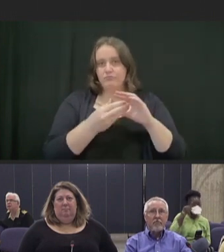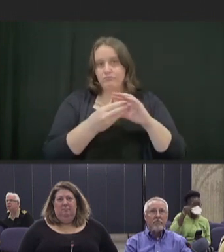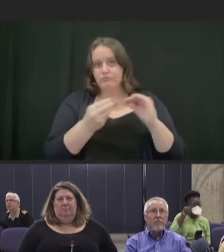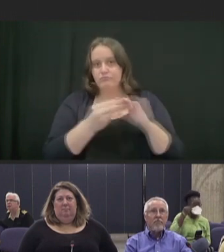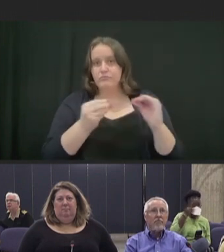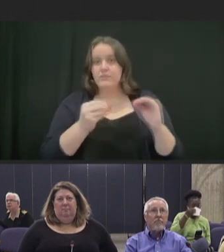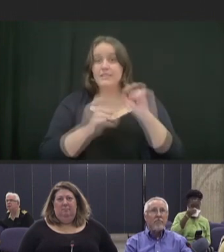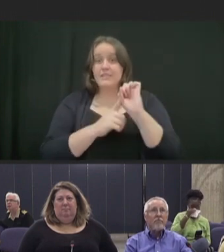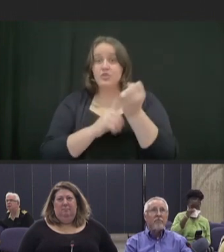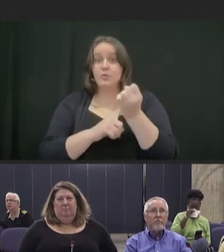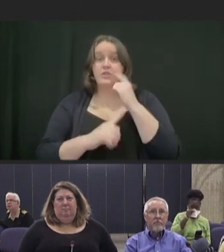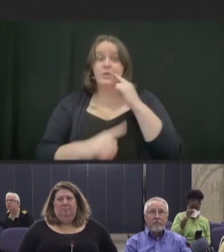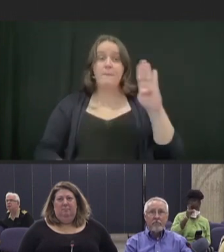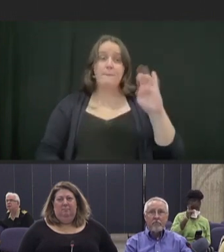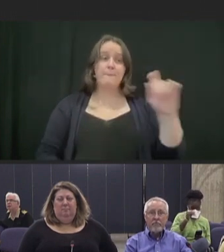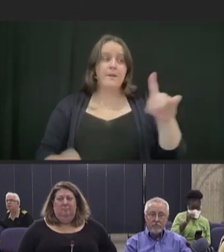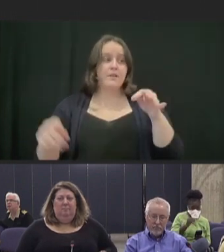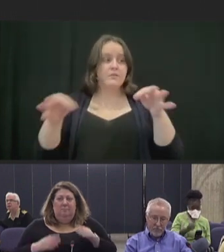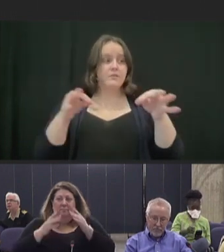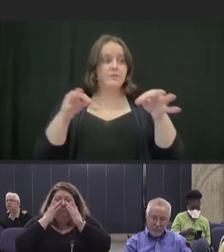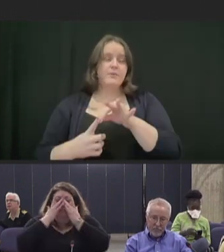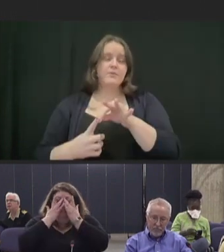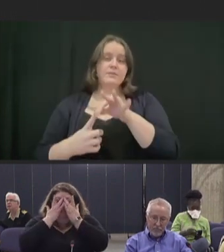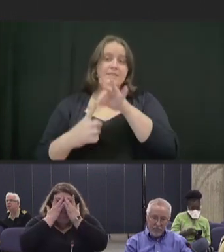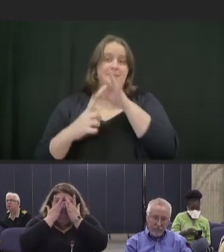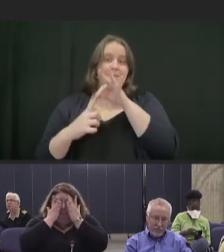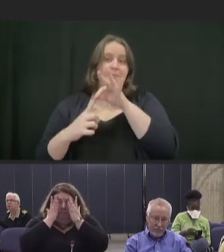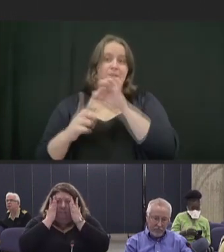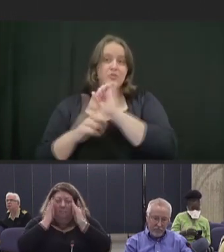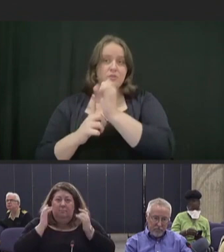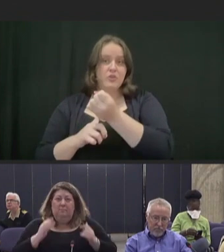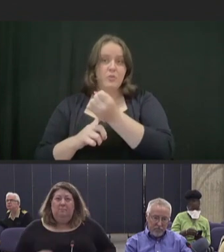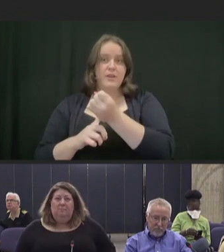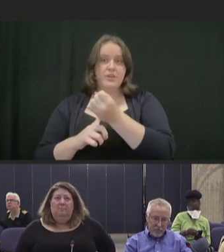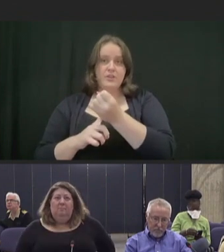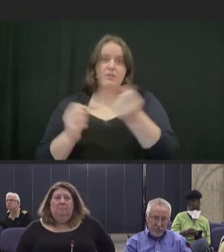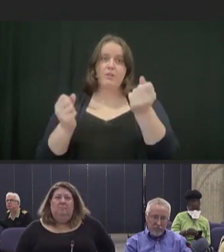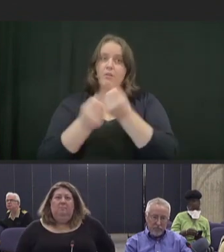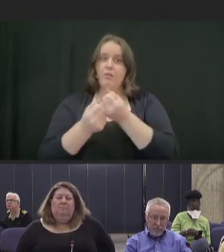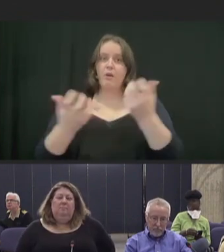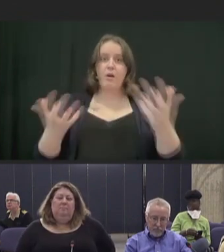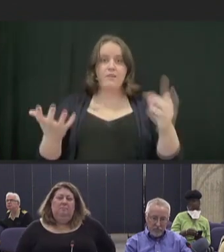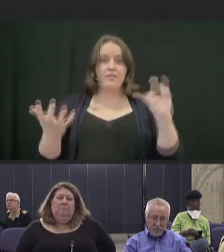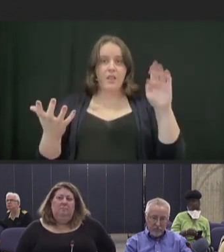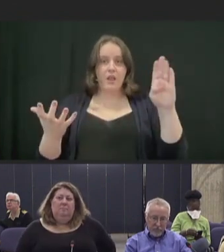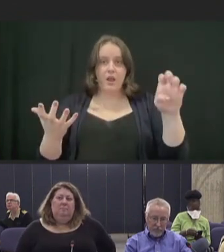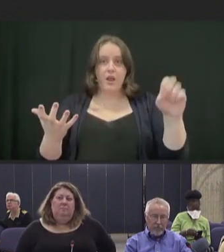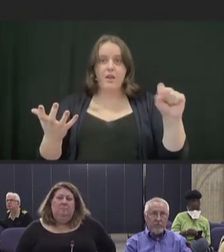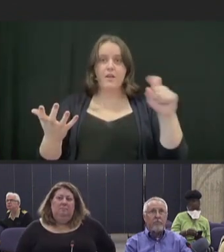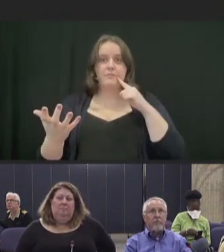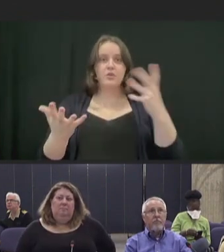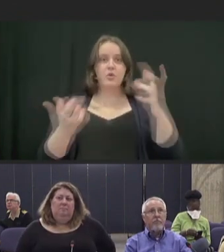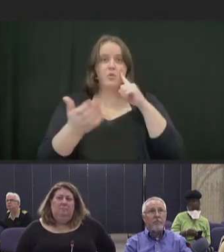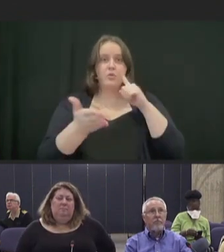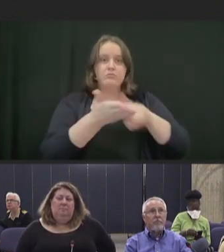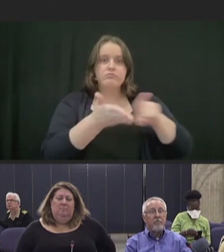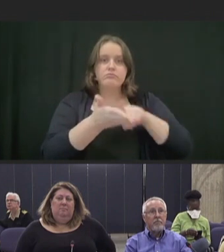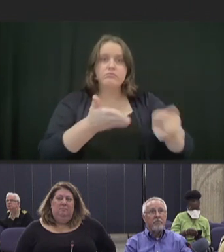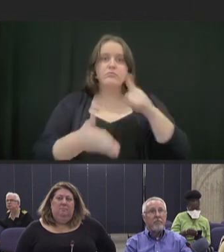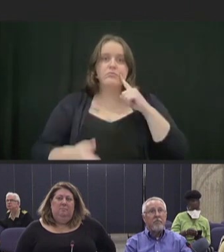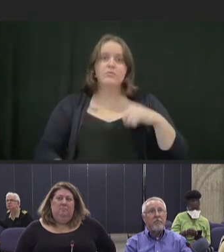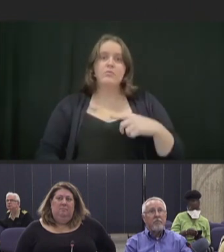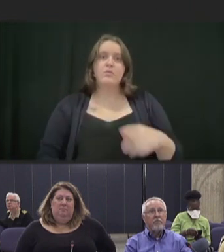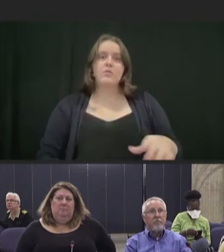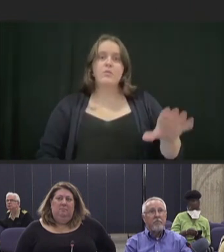was sort of a special case that a lot of labs pursued initially. It's an antibody called VRC01, and it's